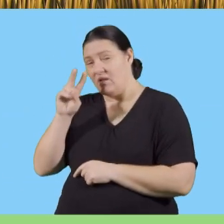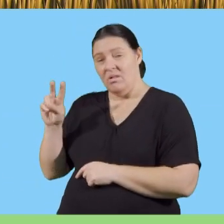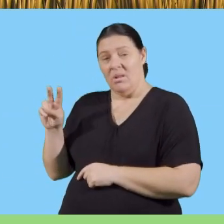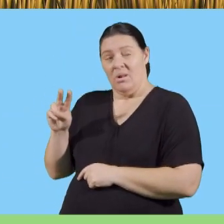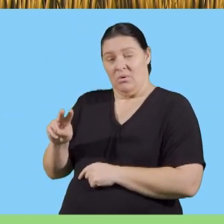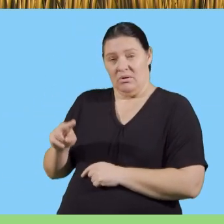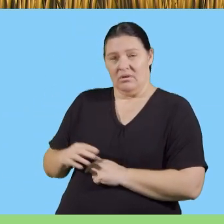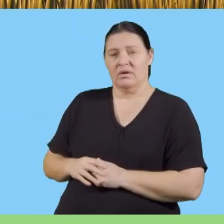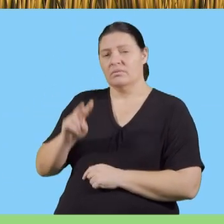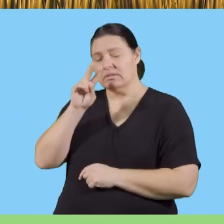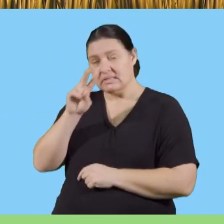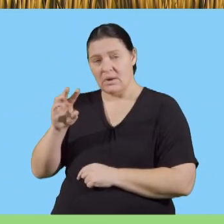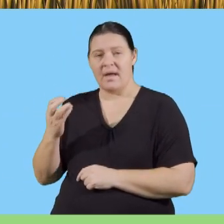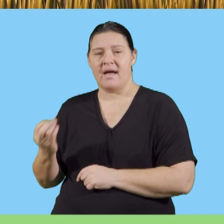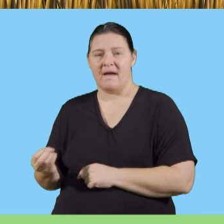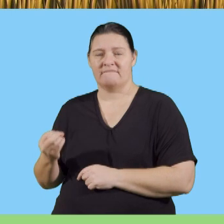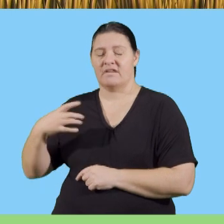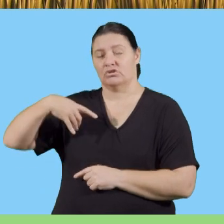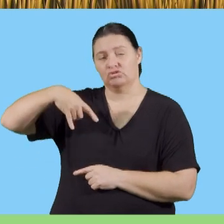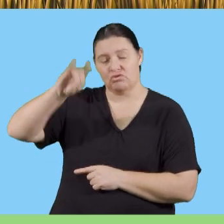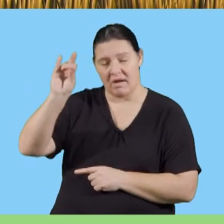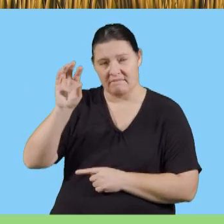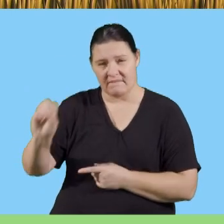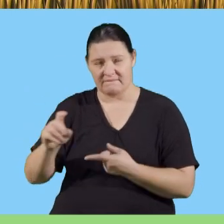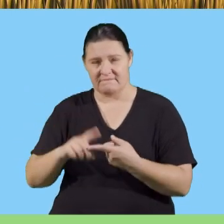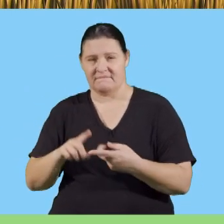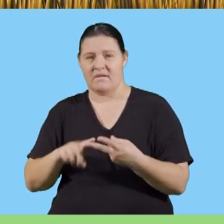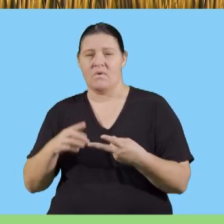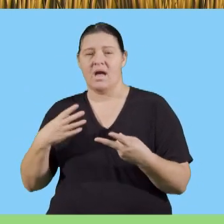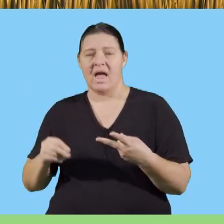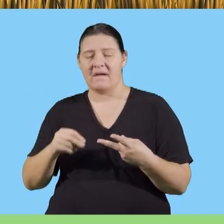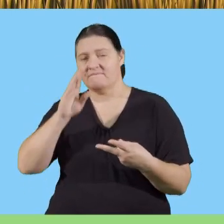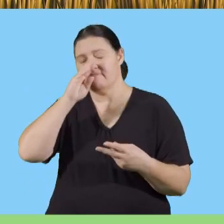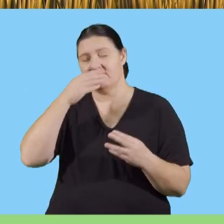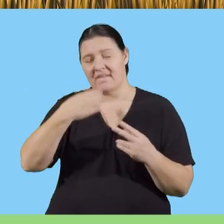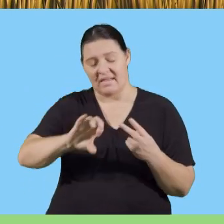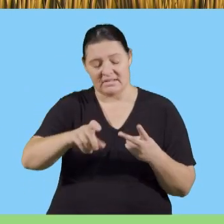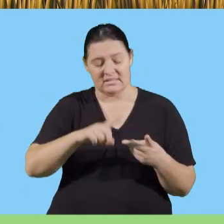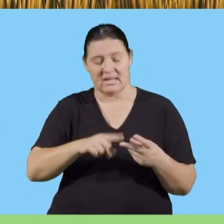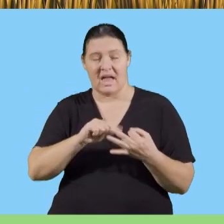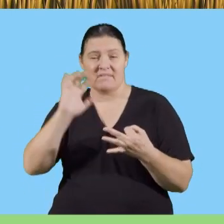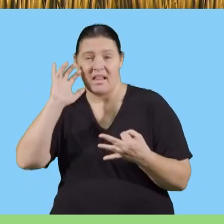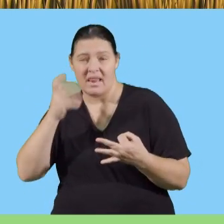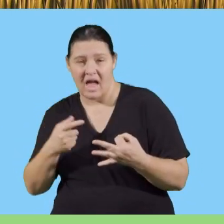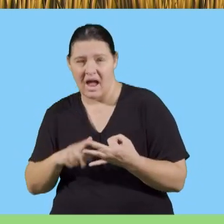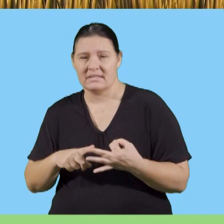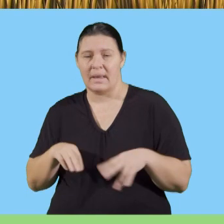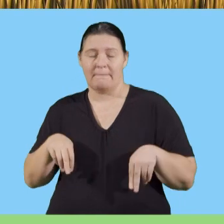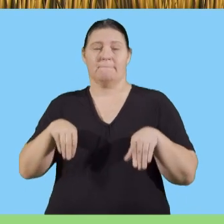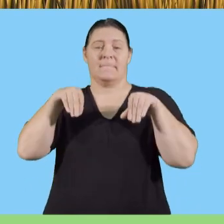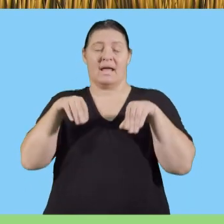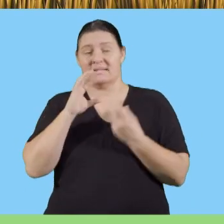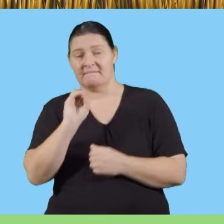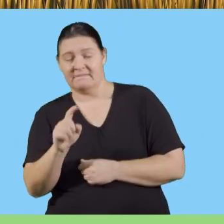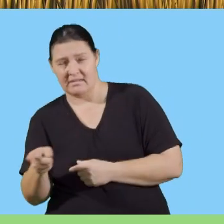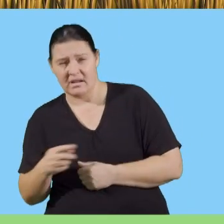an elephant, we also have a lion, we have meerkats here. So what I'm trying to show you here is that we have different species